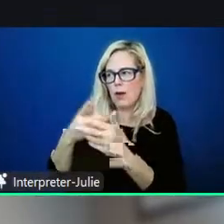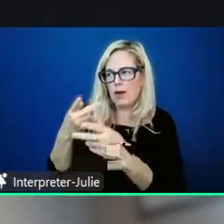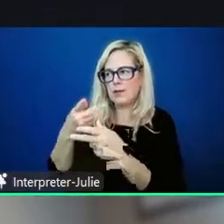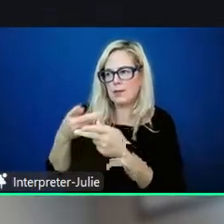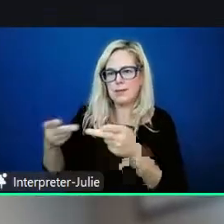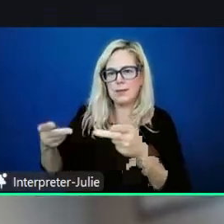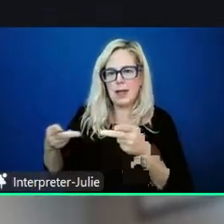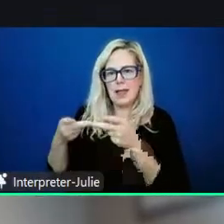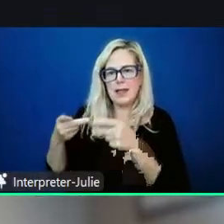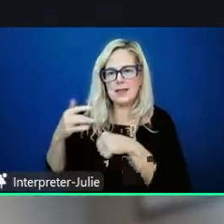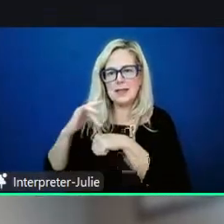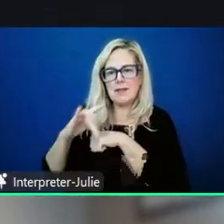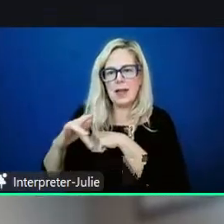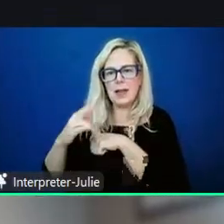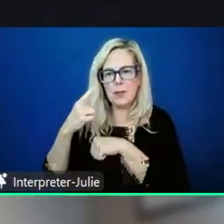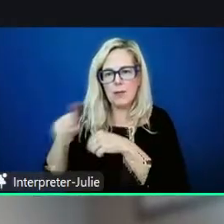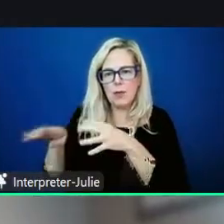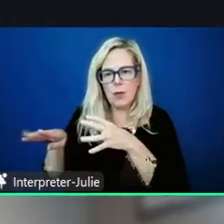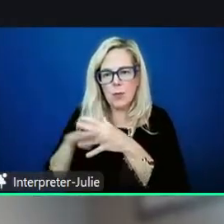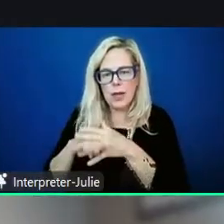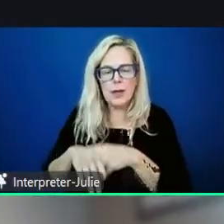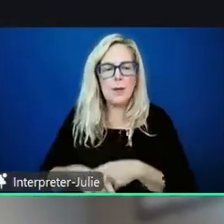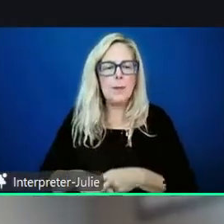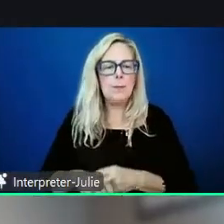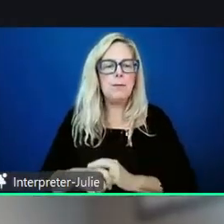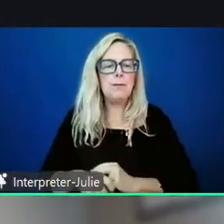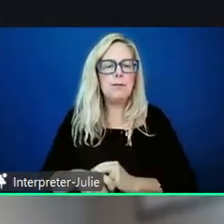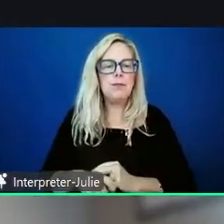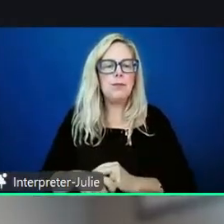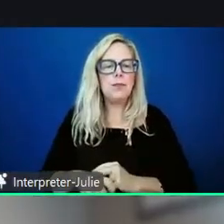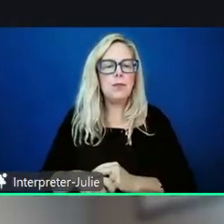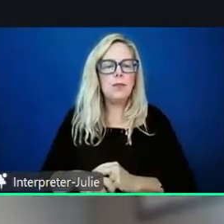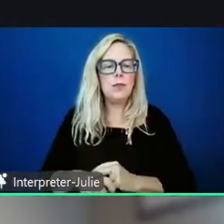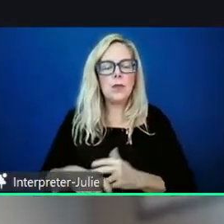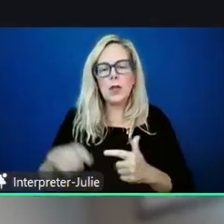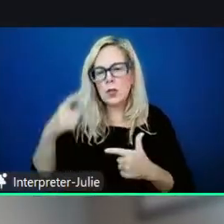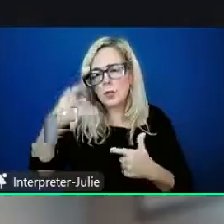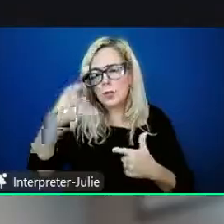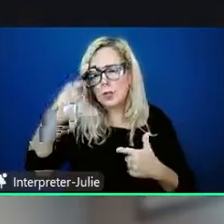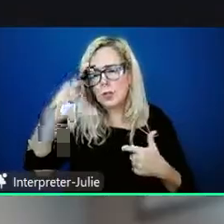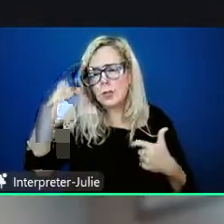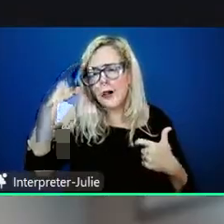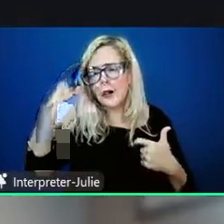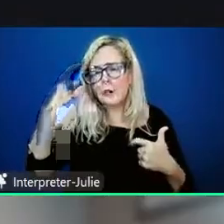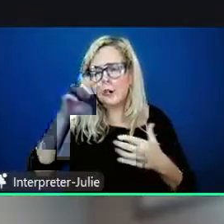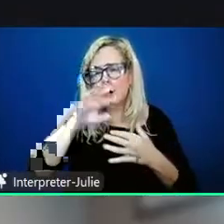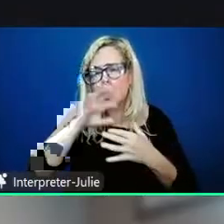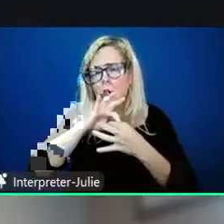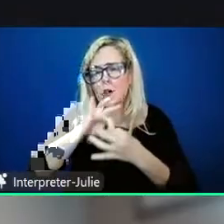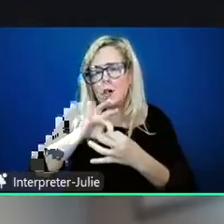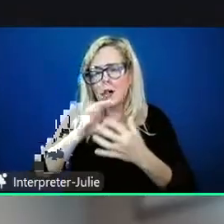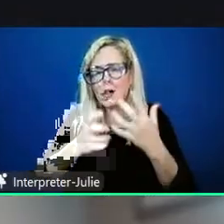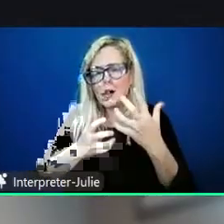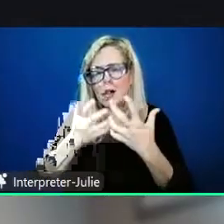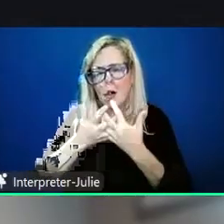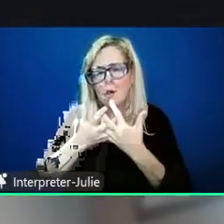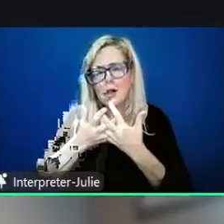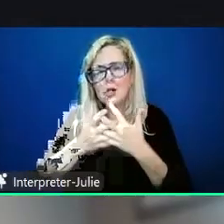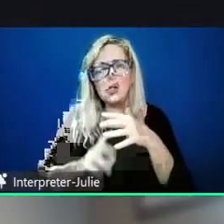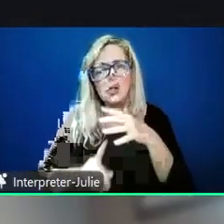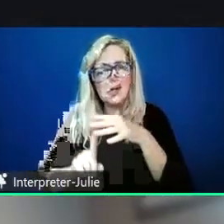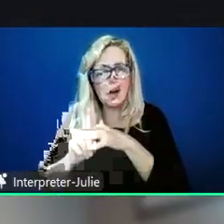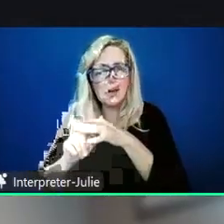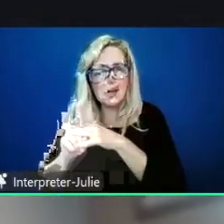So trauma-related accommodations is something that certainly comes up for learners, and it's